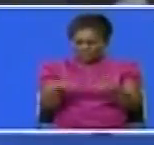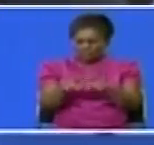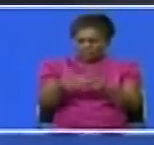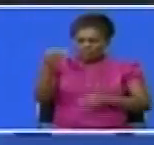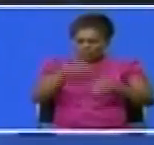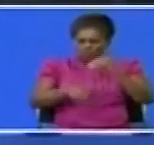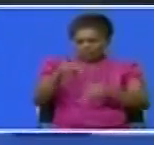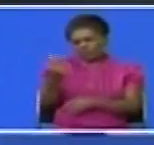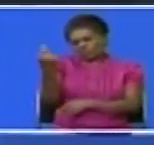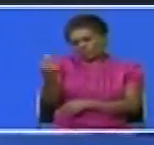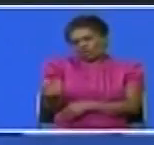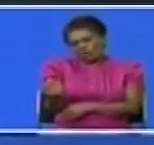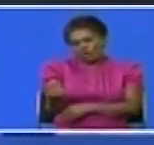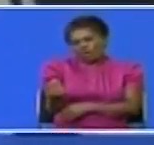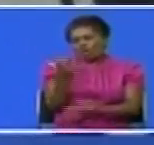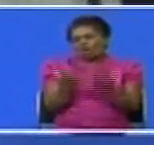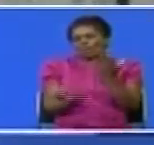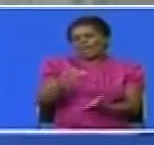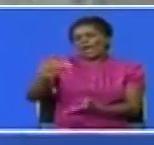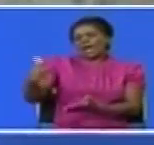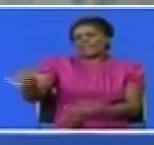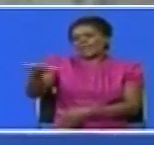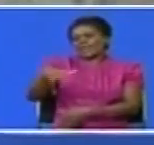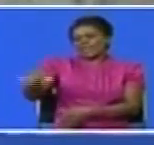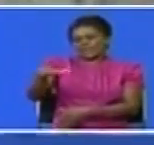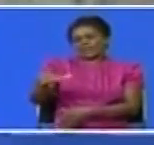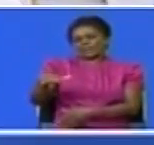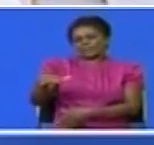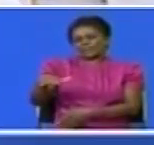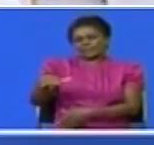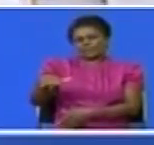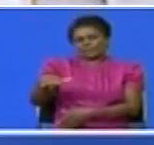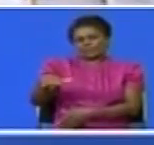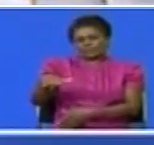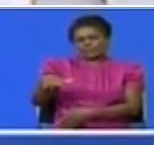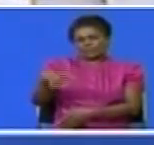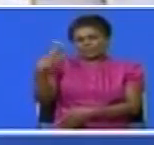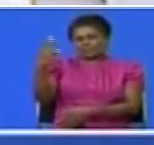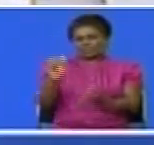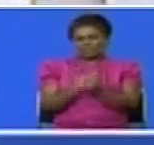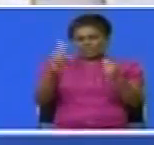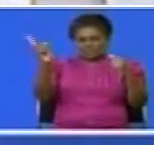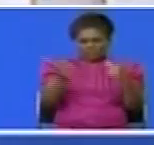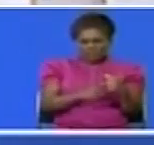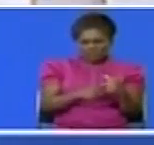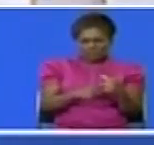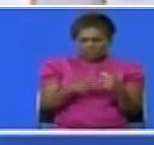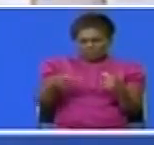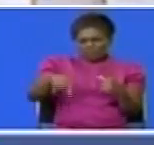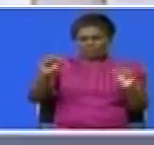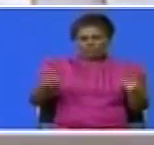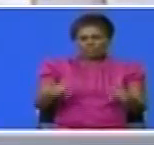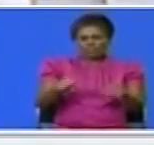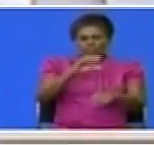contributing the least compared to other continents in terms of gas emissions. Yes, it is true, Africa is the most affected, but we can only be able to